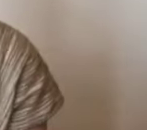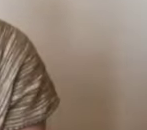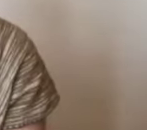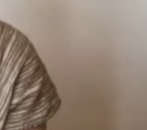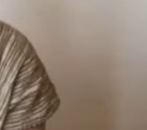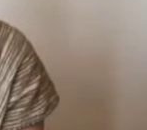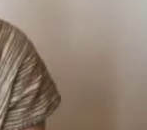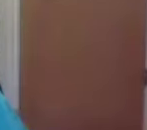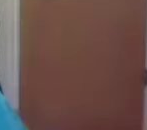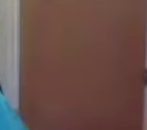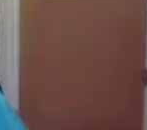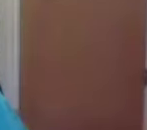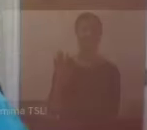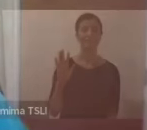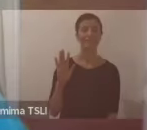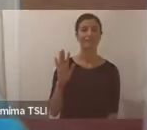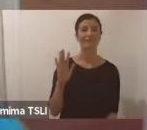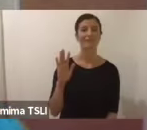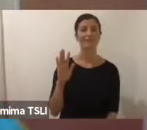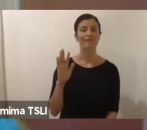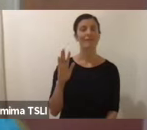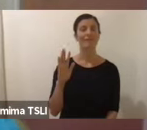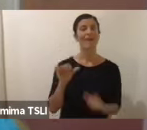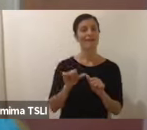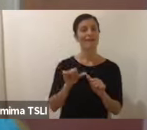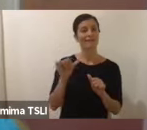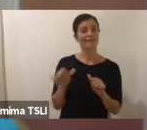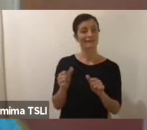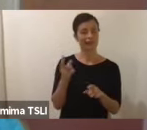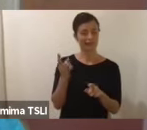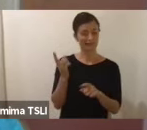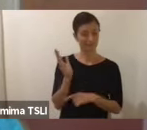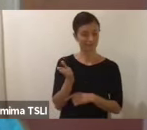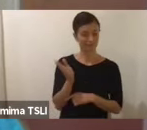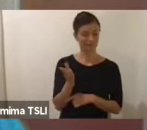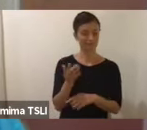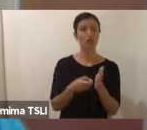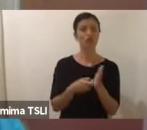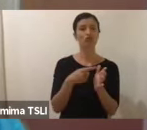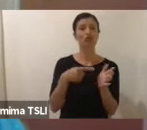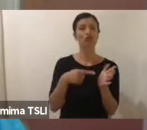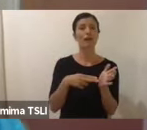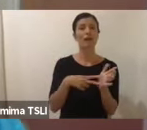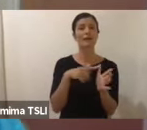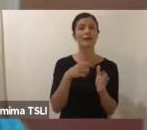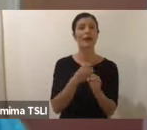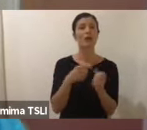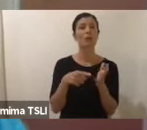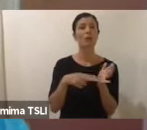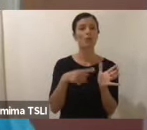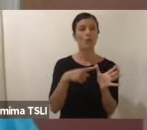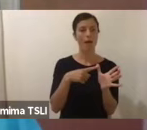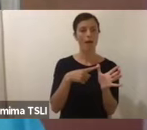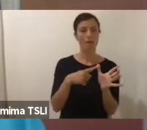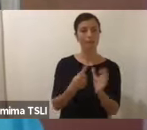our next speaker panelist is ratna guna ratna guna was ordained